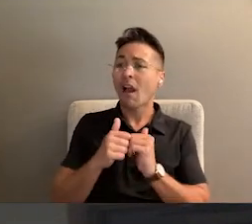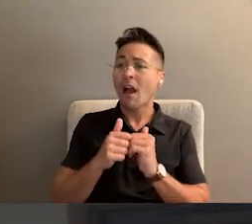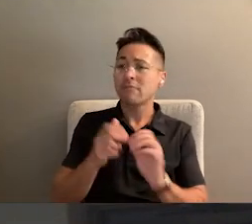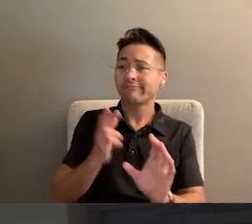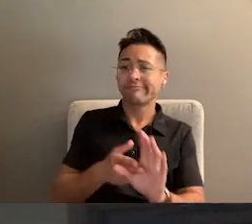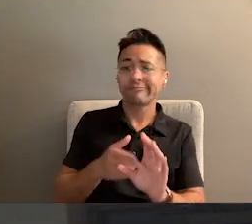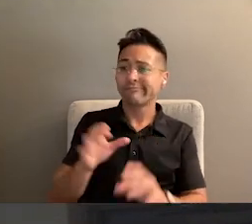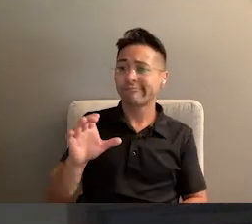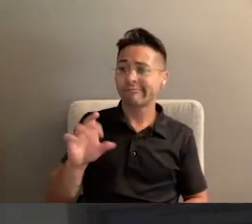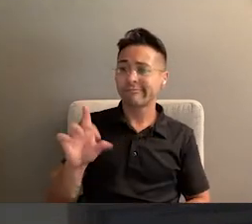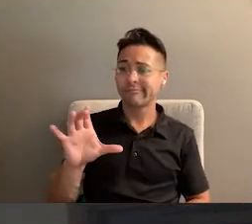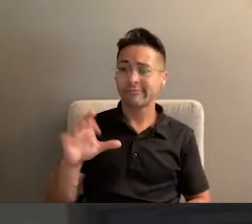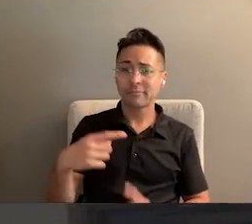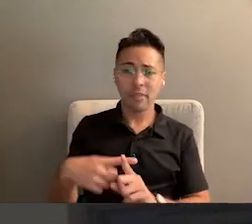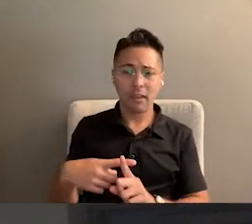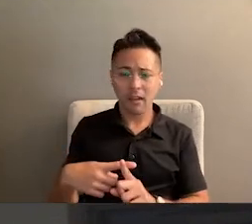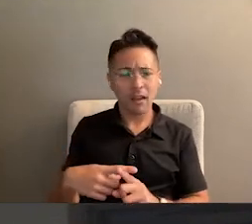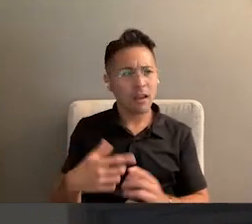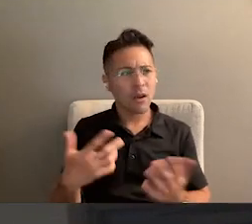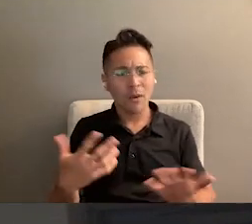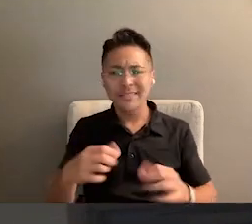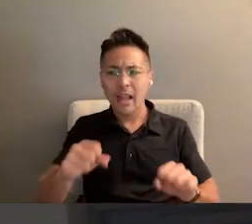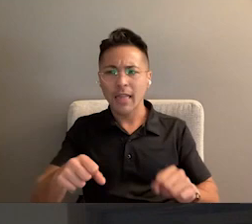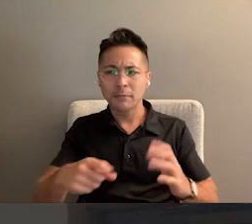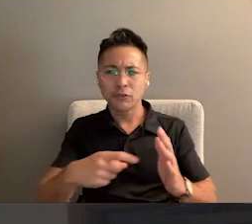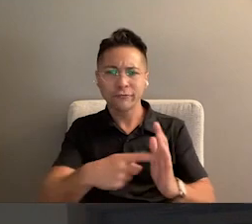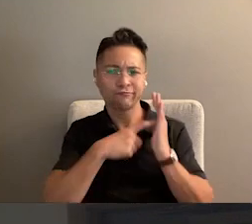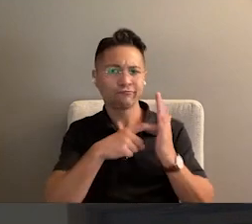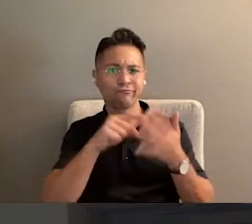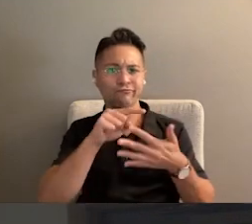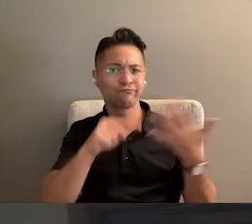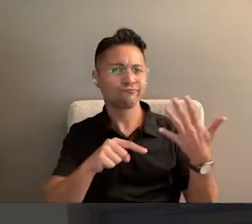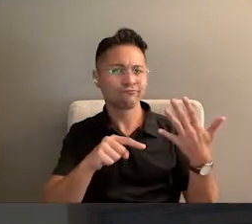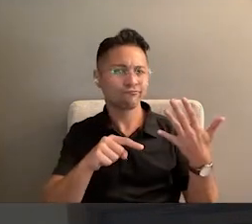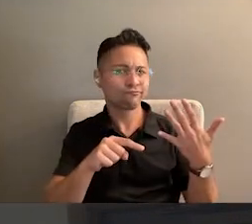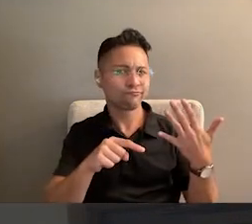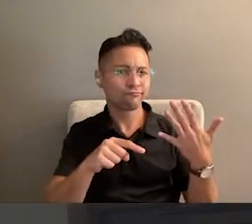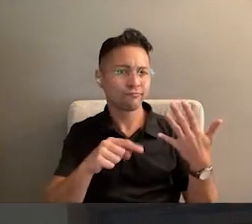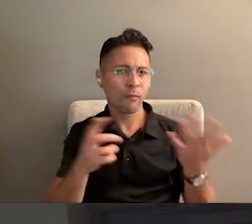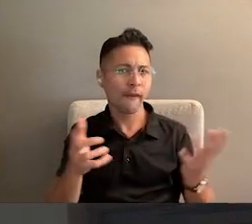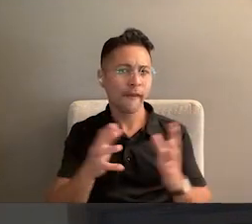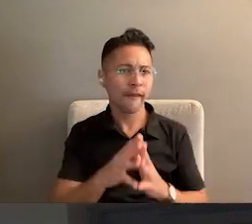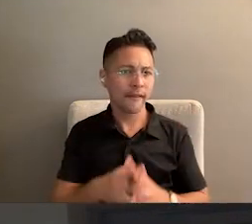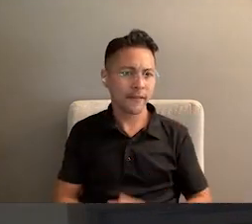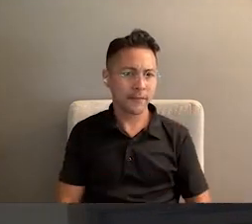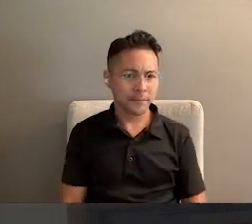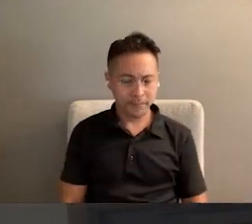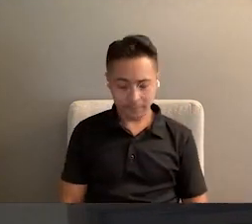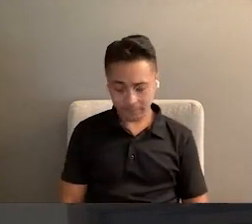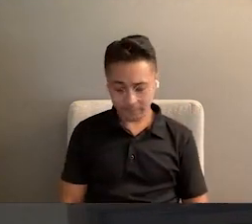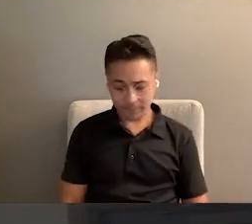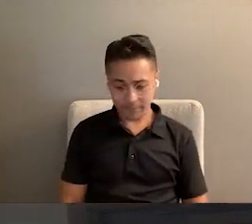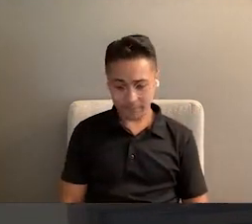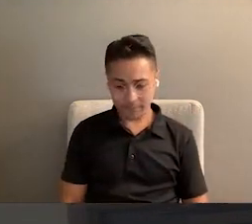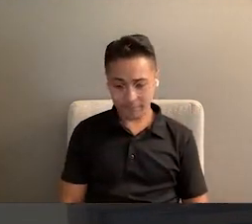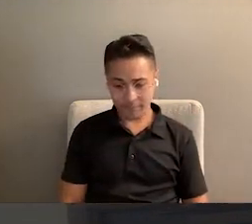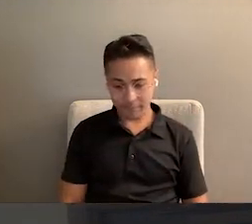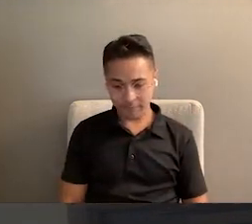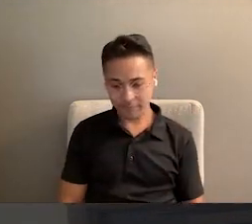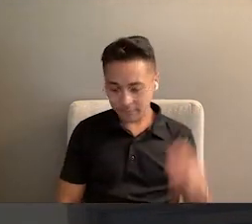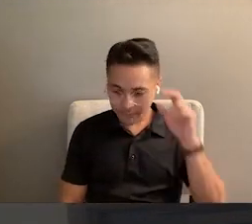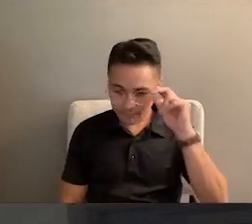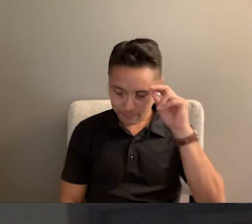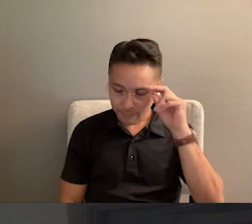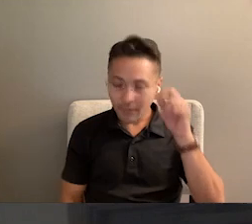All right. In order to enroll in CDC Plus, what is the eligibility criteria for CDC Plus?